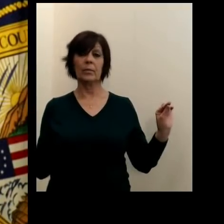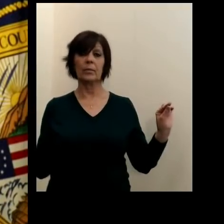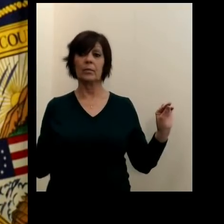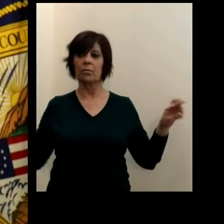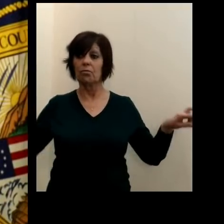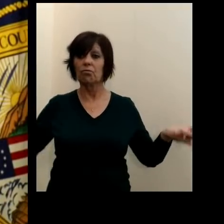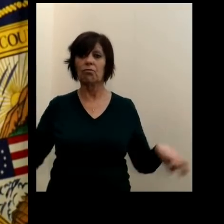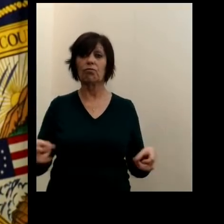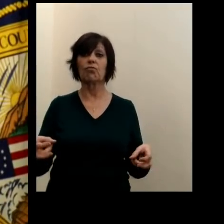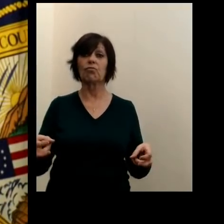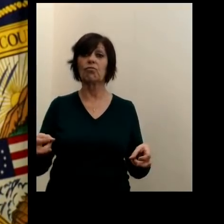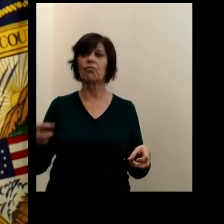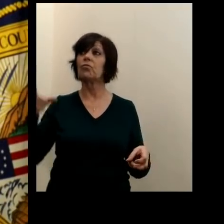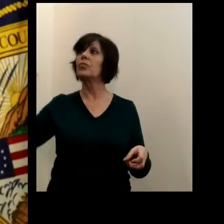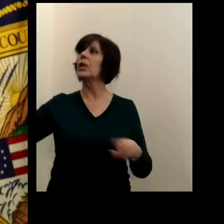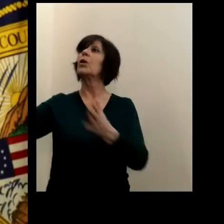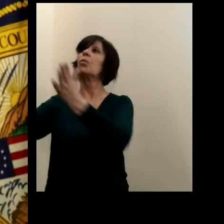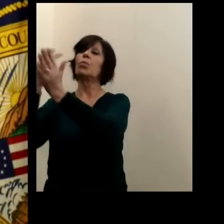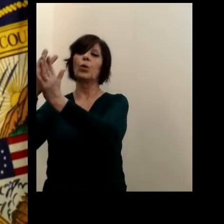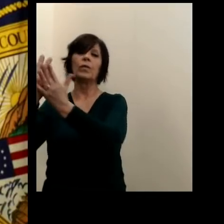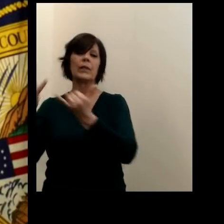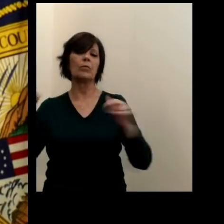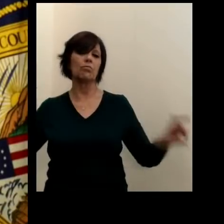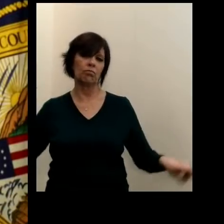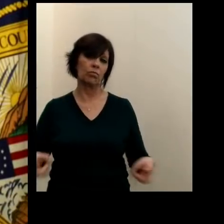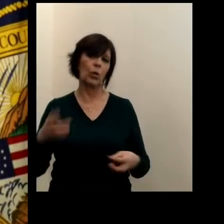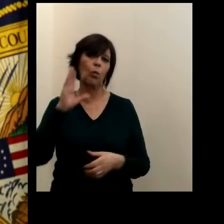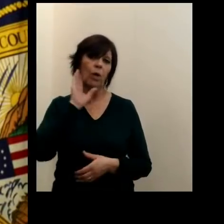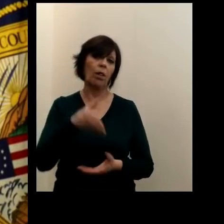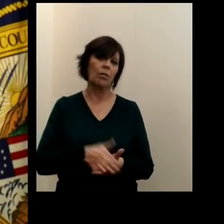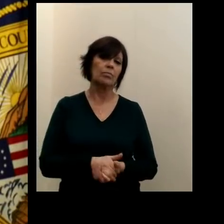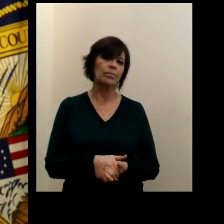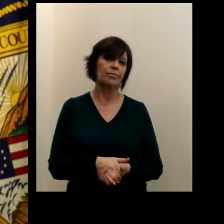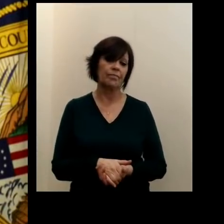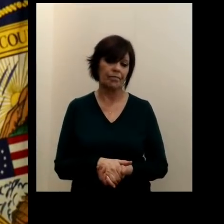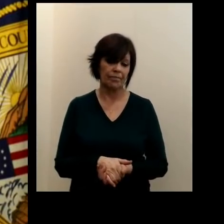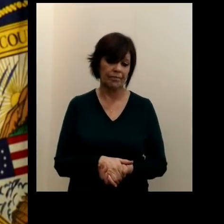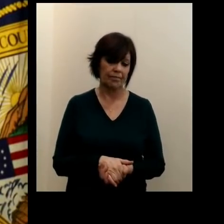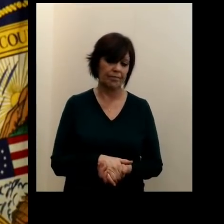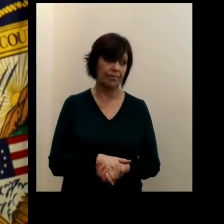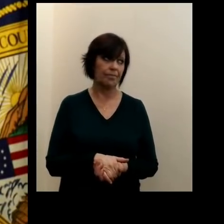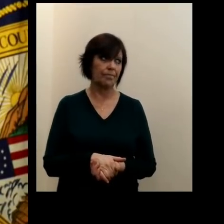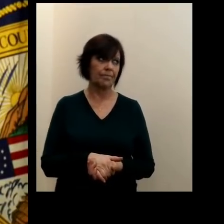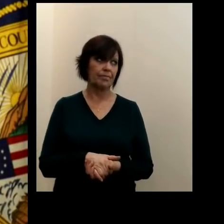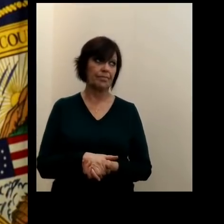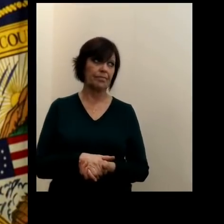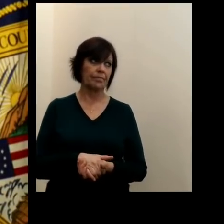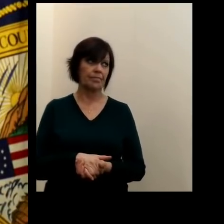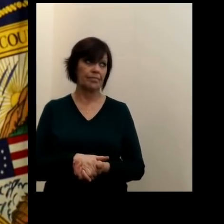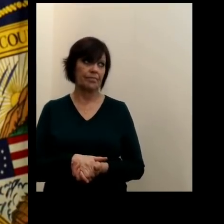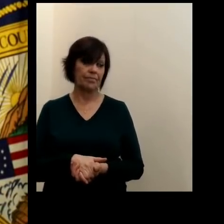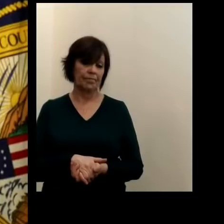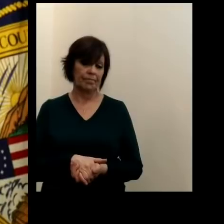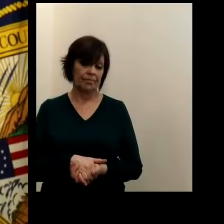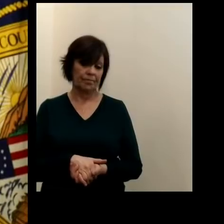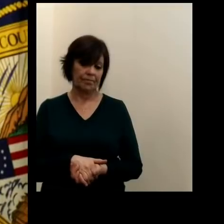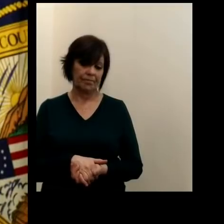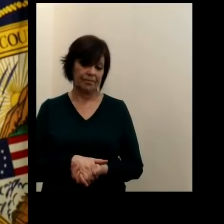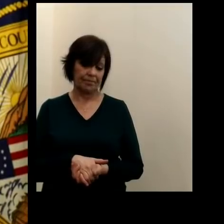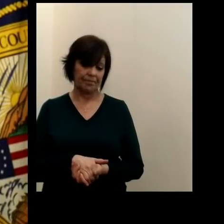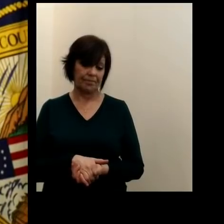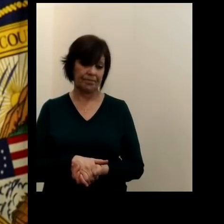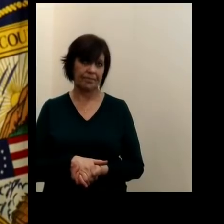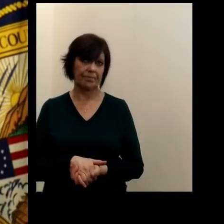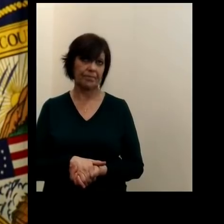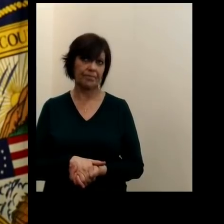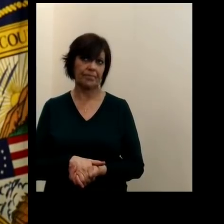last 48 hours, and we just got approval from New York State to do it, and those doses are coming in, or have come in, I think, or are coming in today.